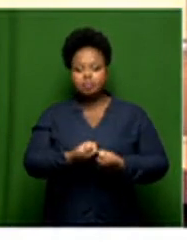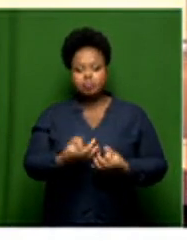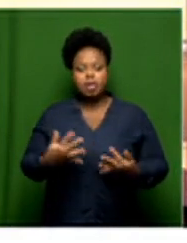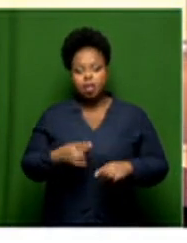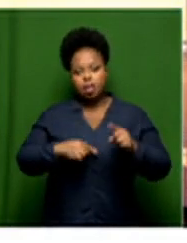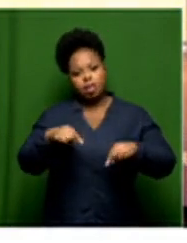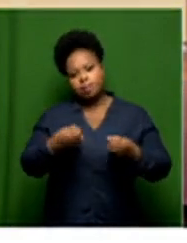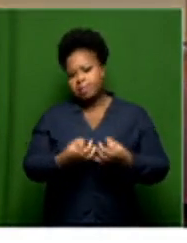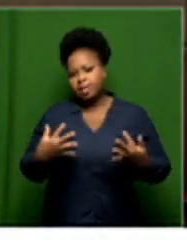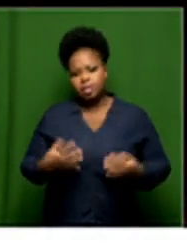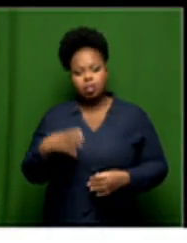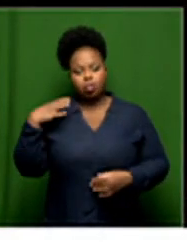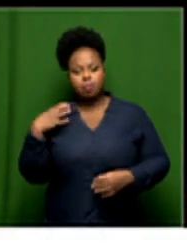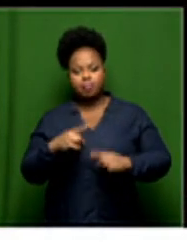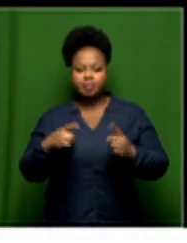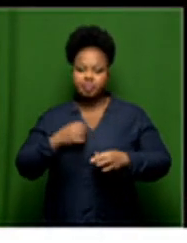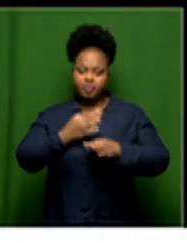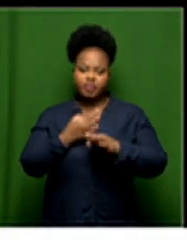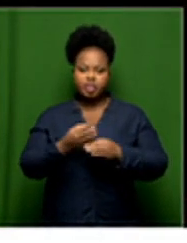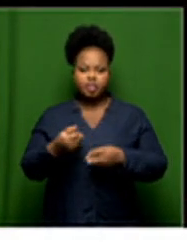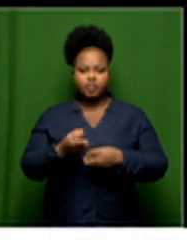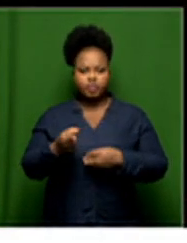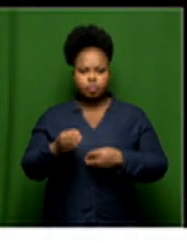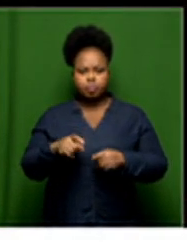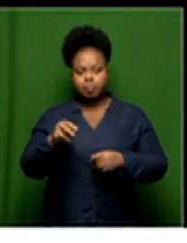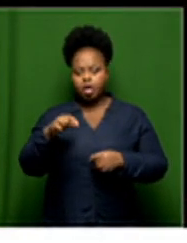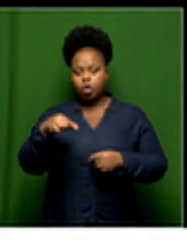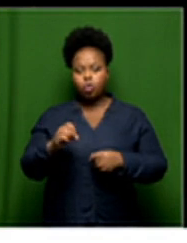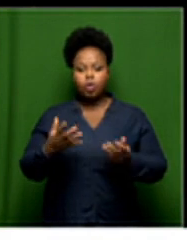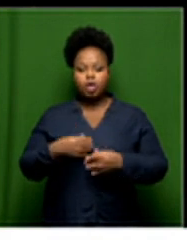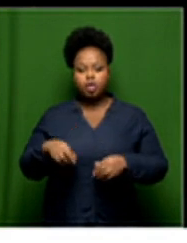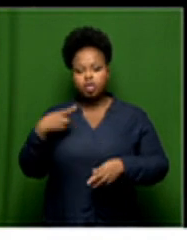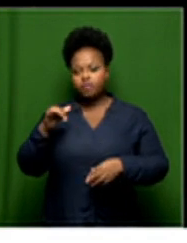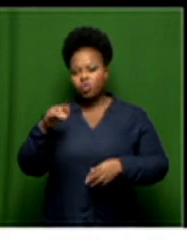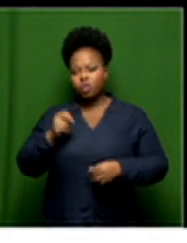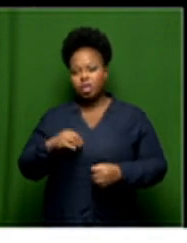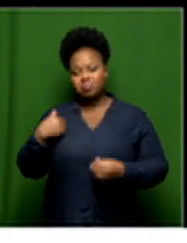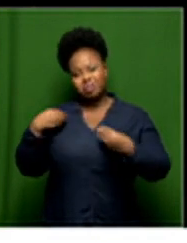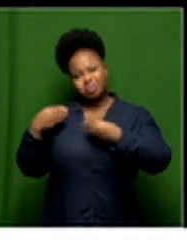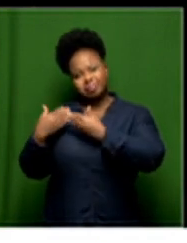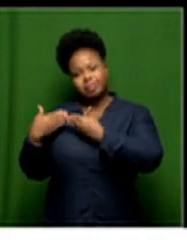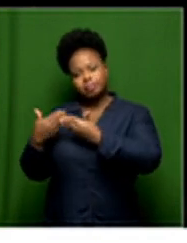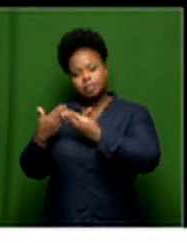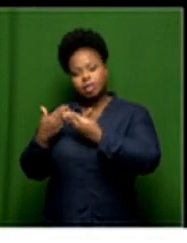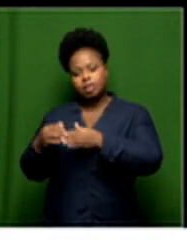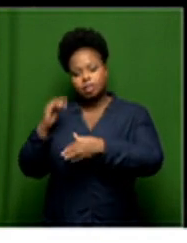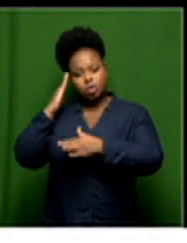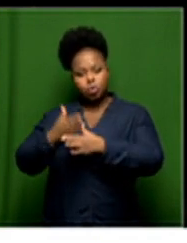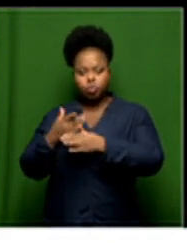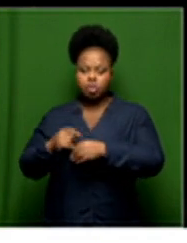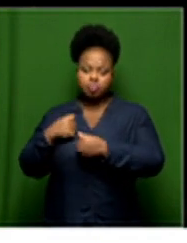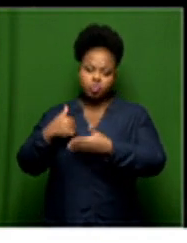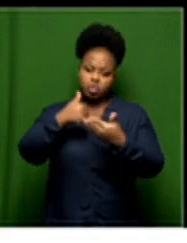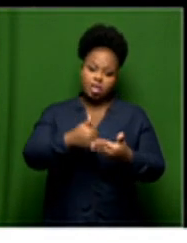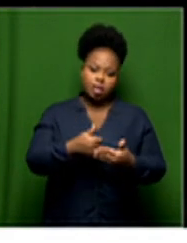of variables. But my dad opened the fishmonger in Rivonia, and I was busy studying psychology. He said, come and help out on a few shifts. And I suppose